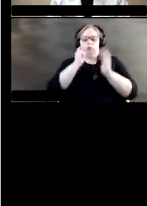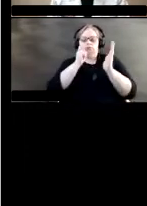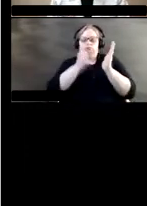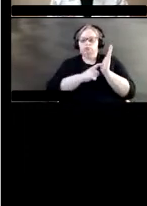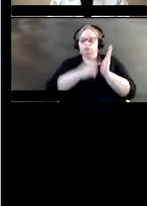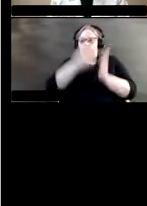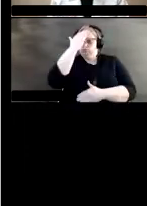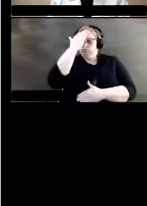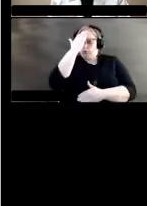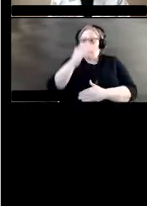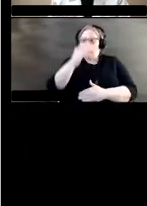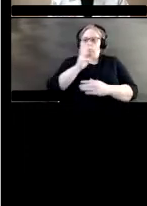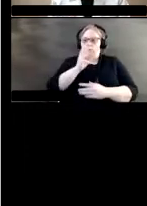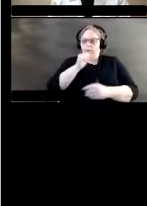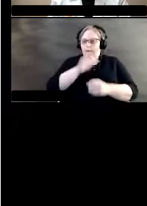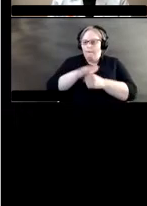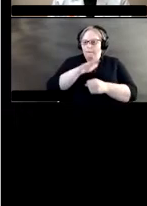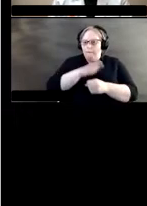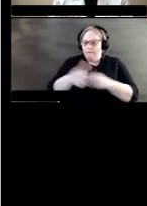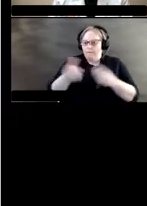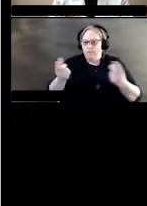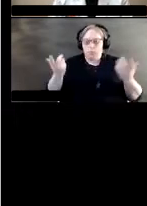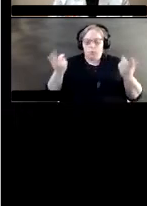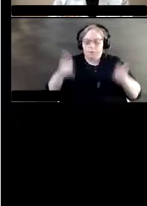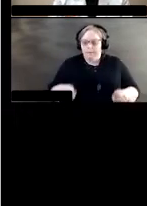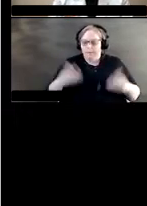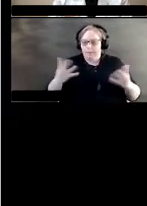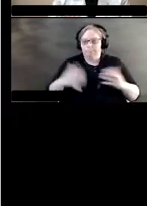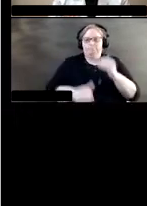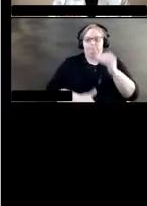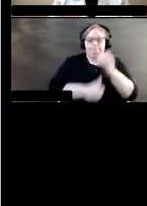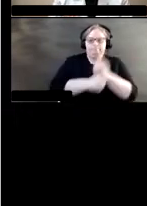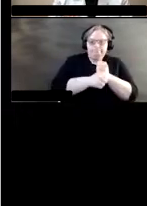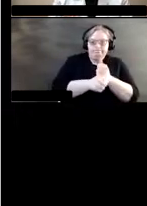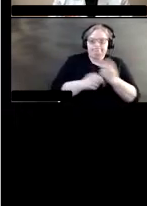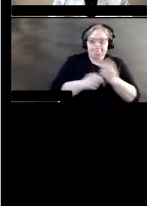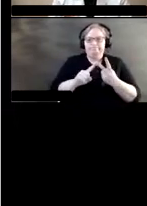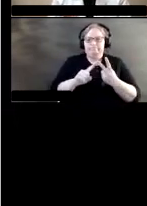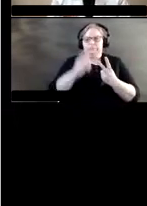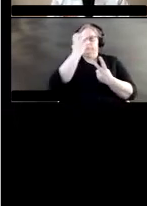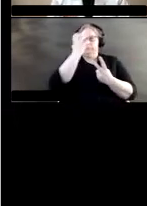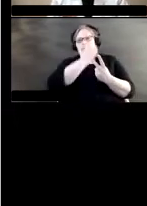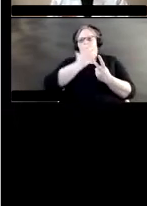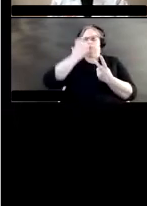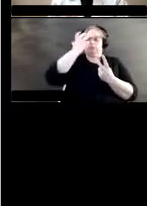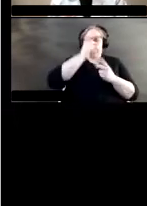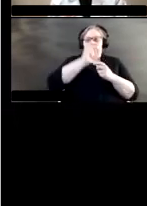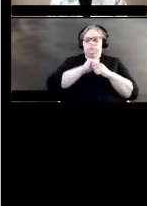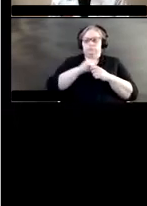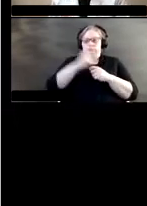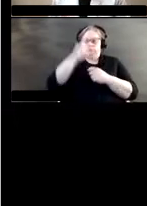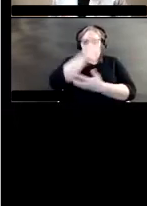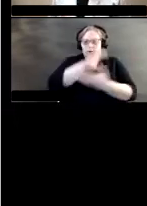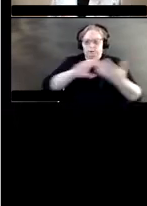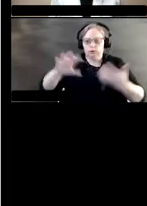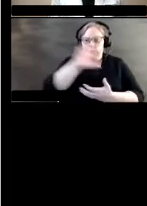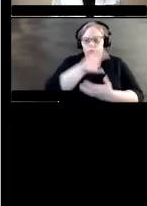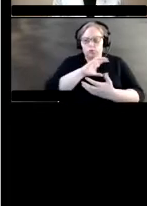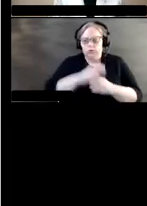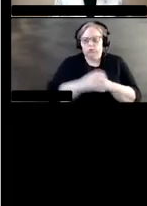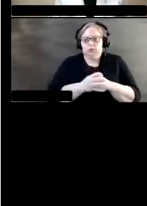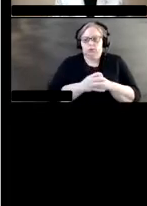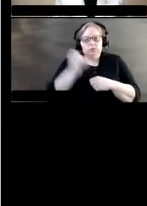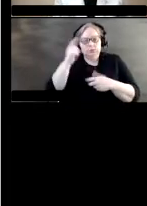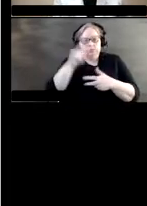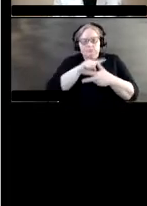is constipation, dizziness, and confusion. Now, those are also